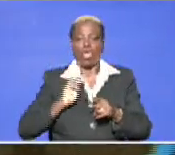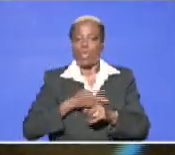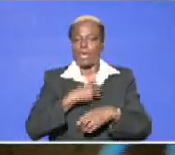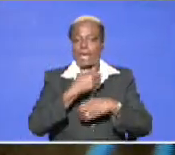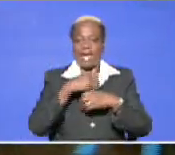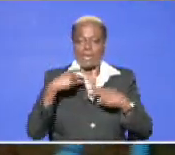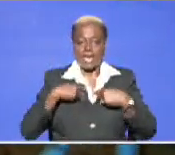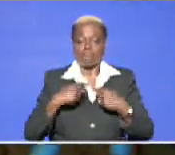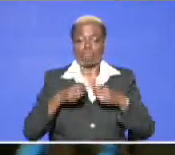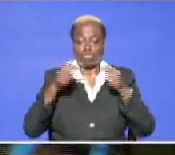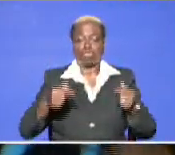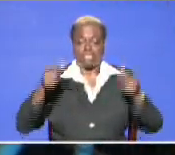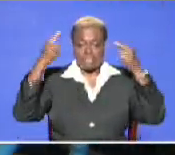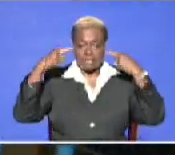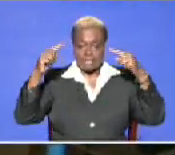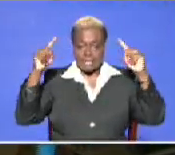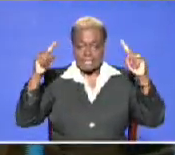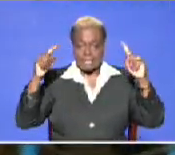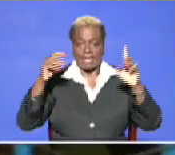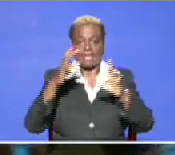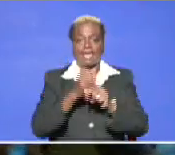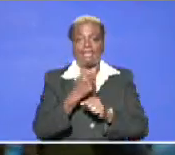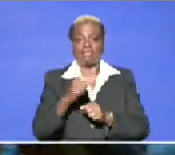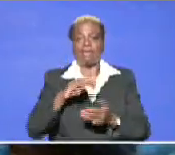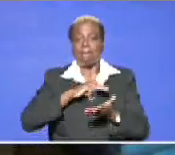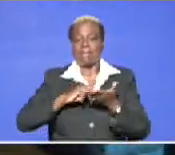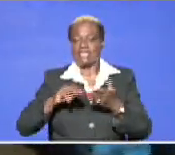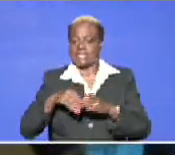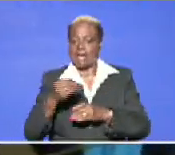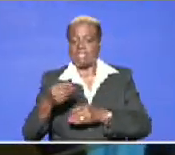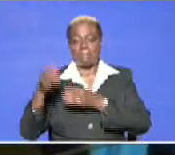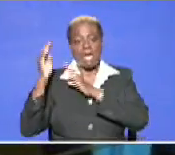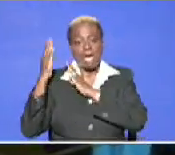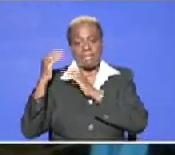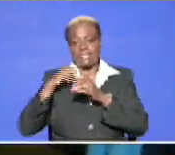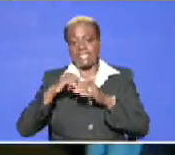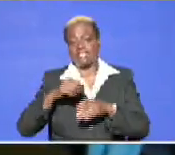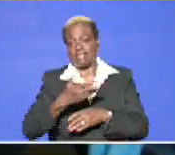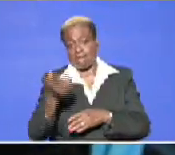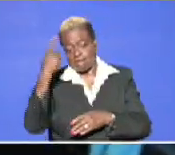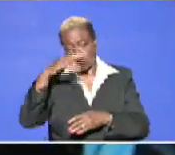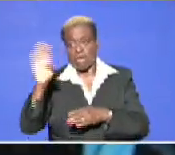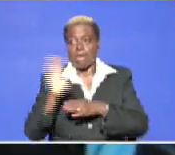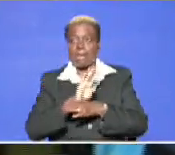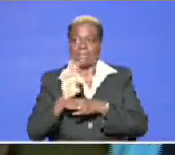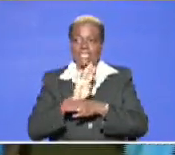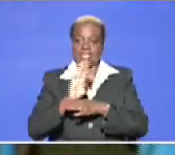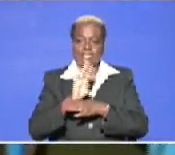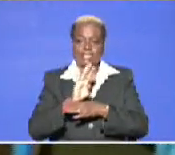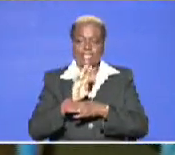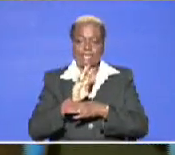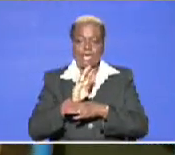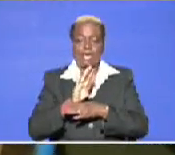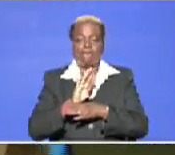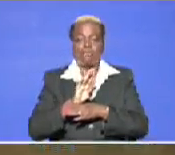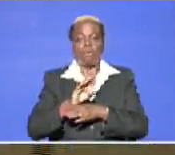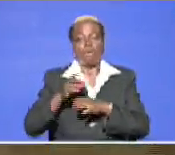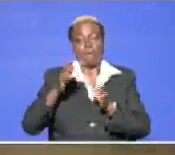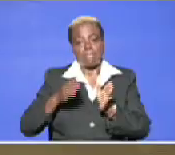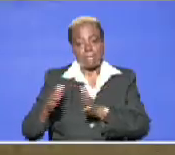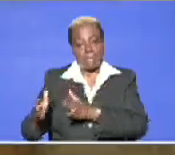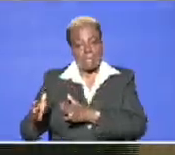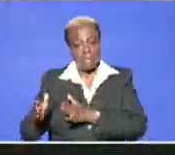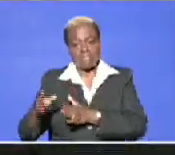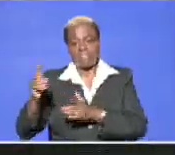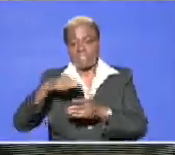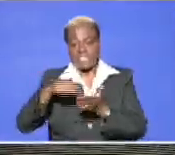there that the Bahamas is open for business. You know, when you look at the stats, you compare this destination to other Caribbean destinations that were